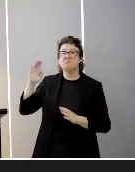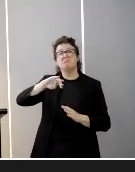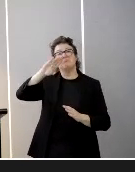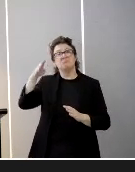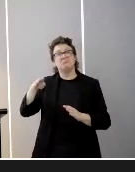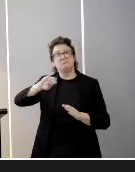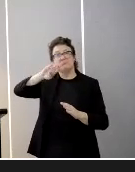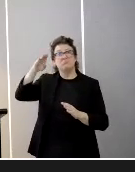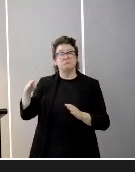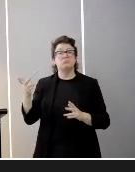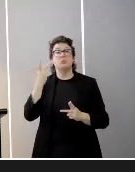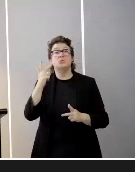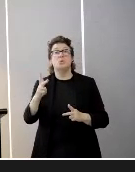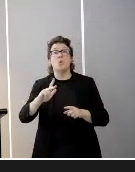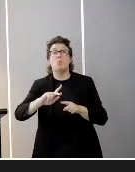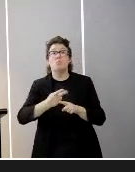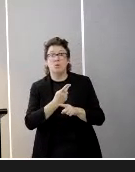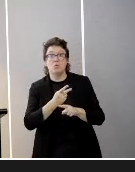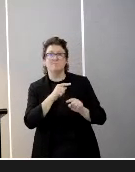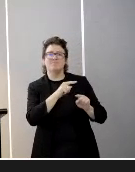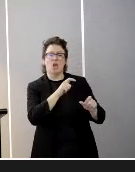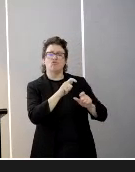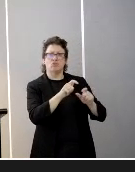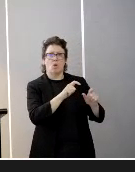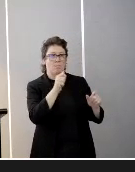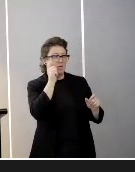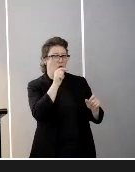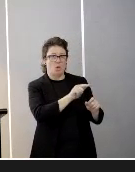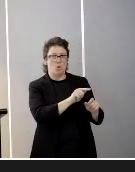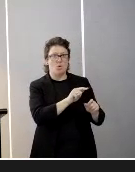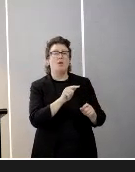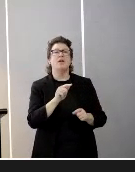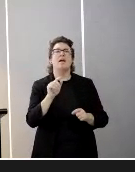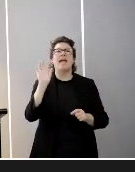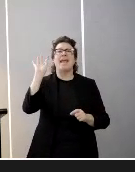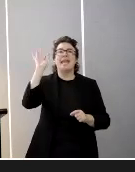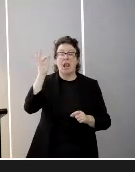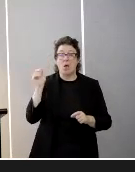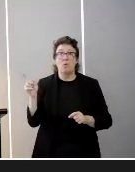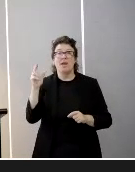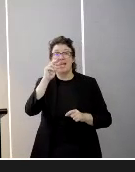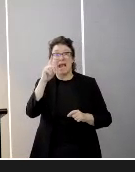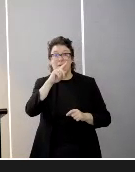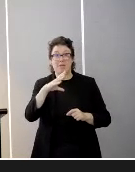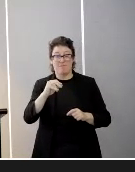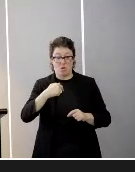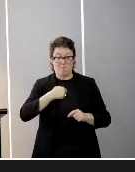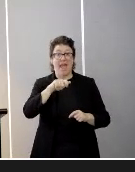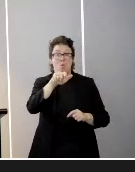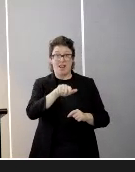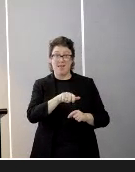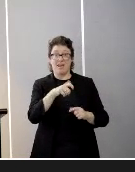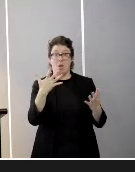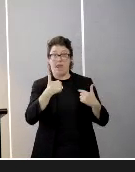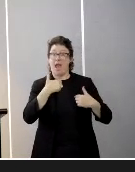which show in blue a control population, and then in yellow, a sample of young people from our clinic at the Brain and Mind